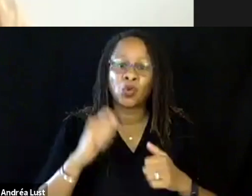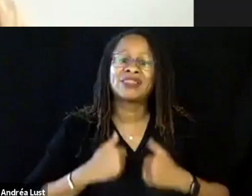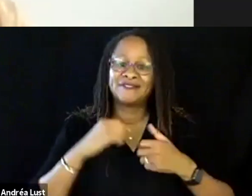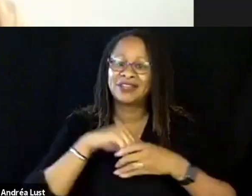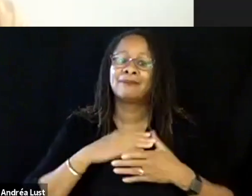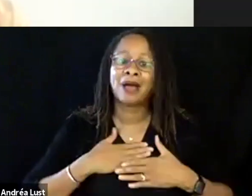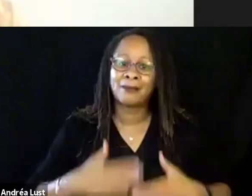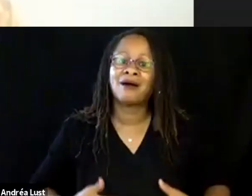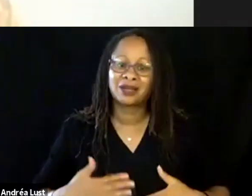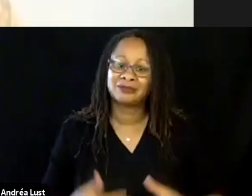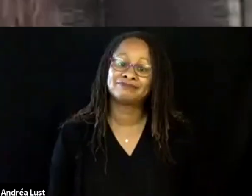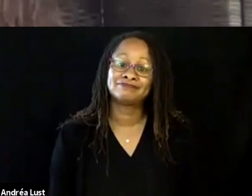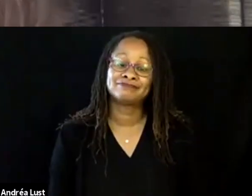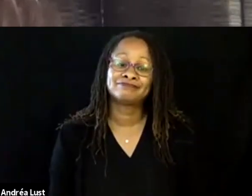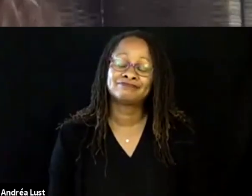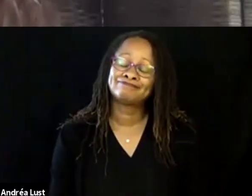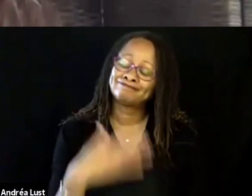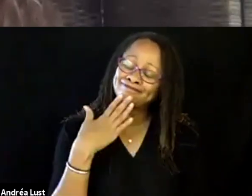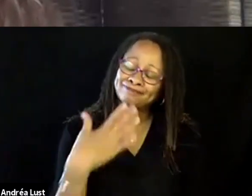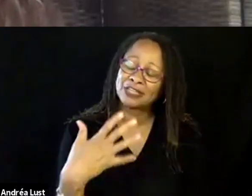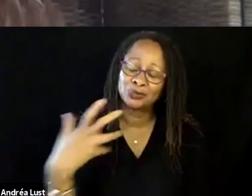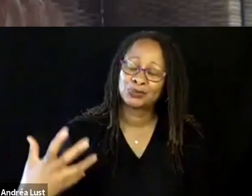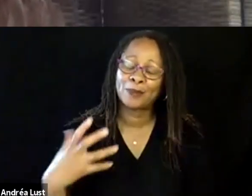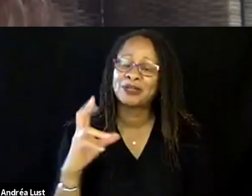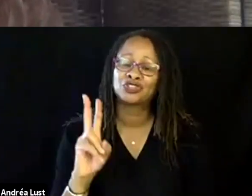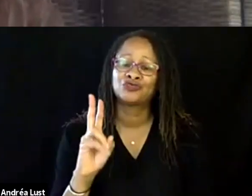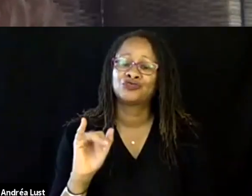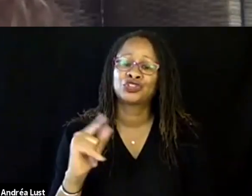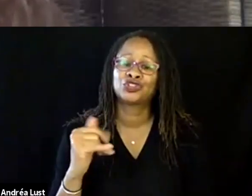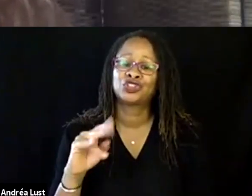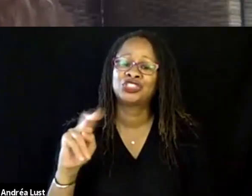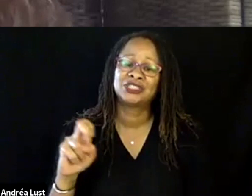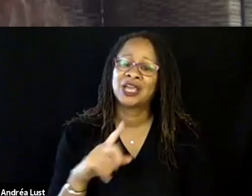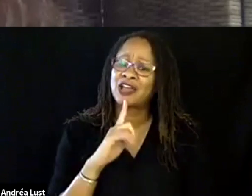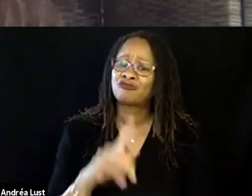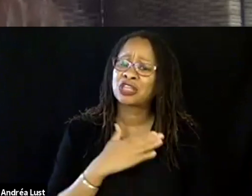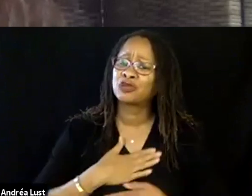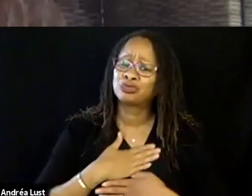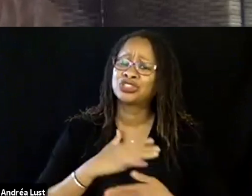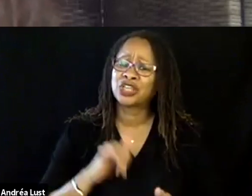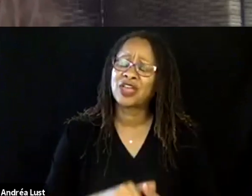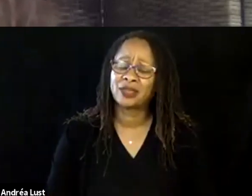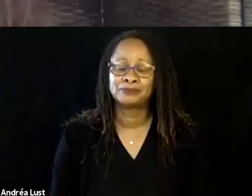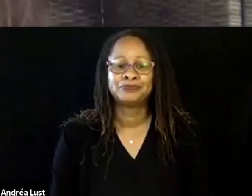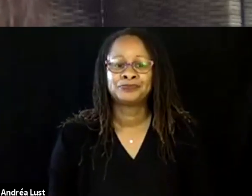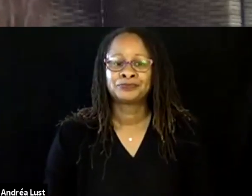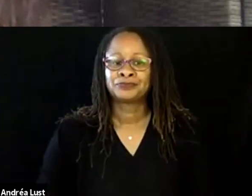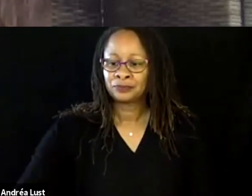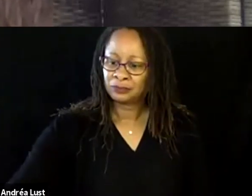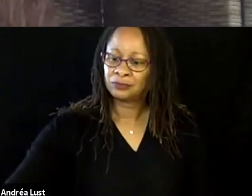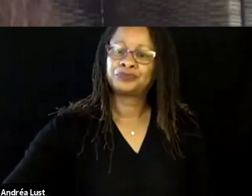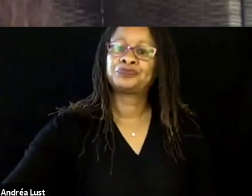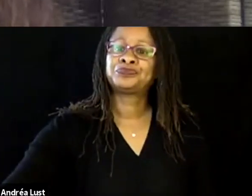body. Thank you so much, Virgie. I really, really appreciate that. So as we